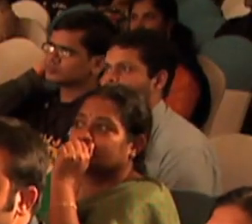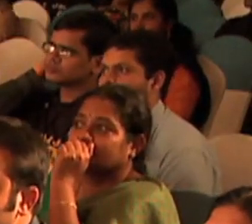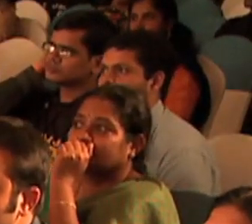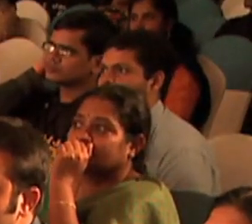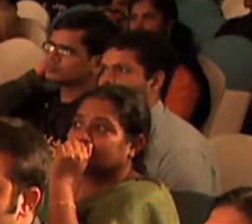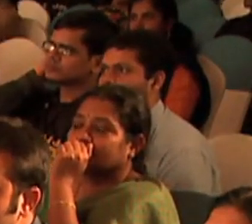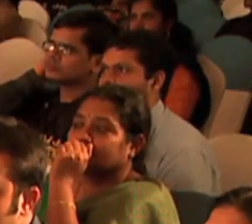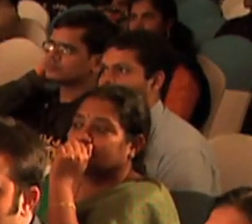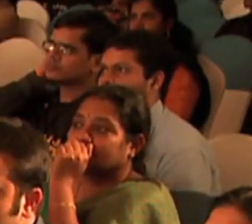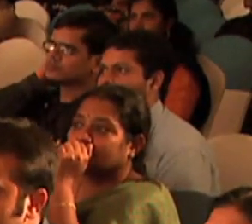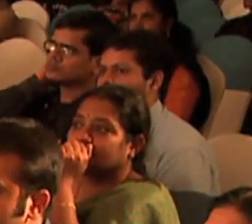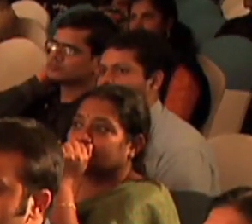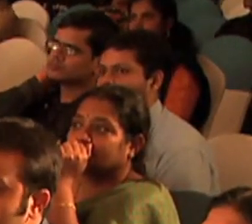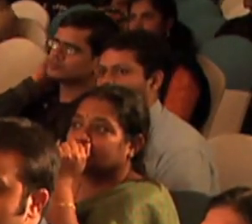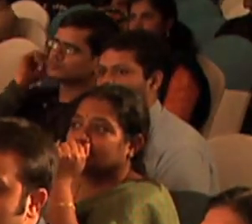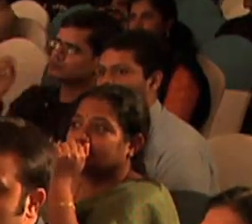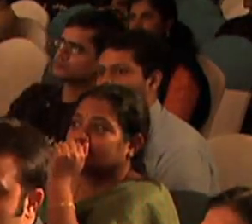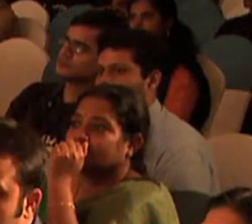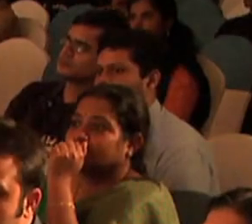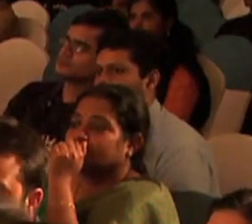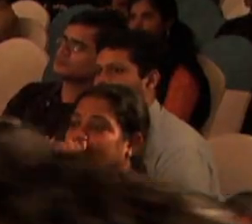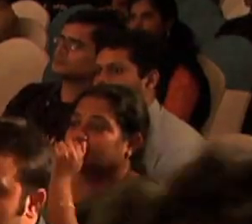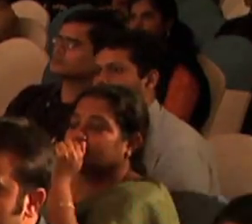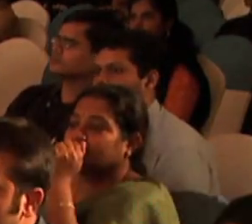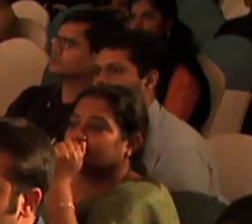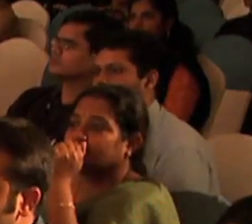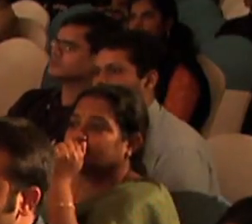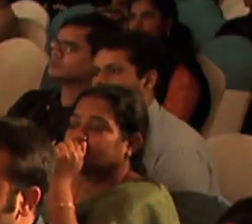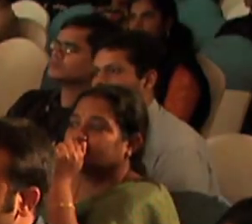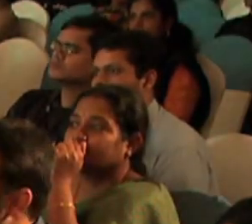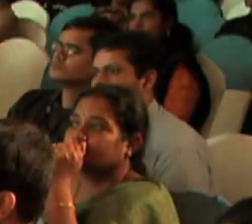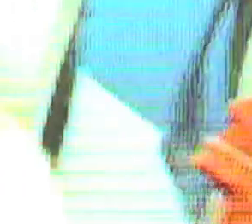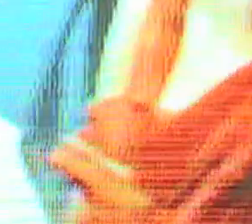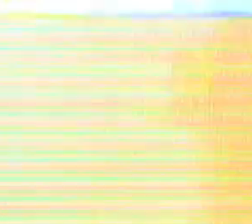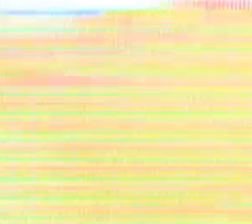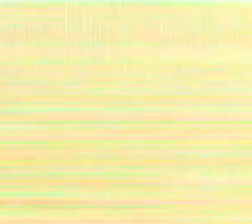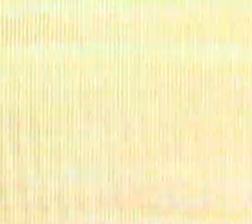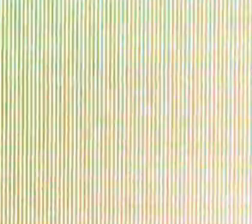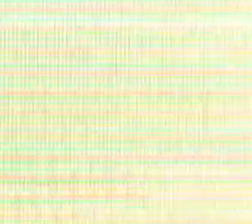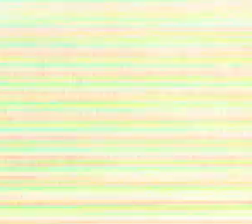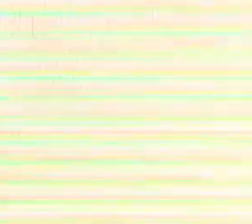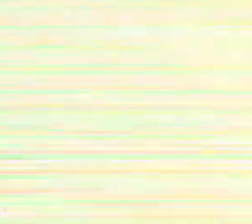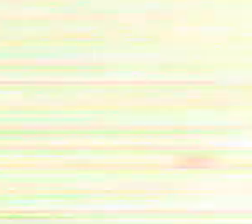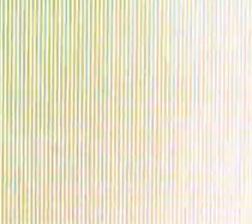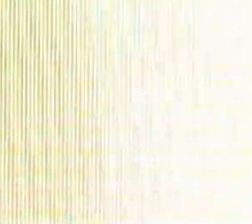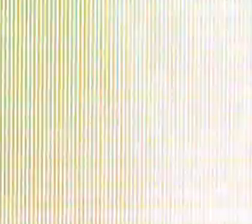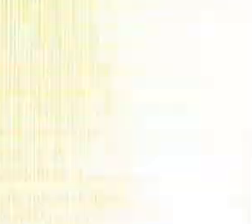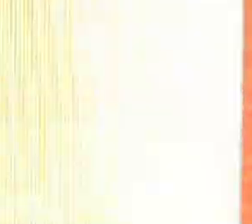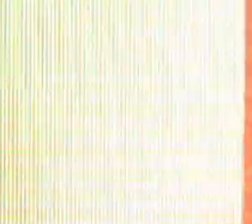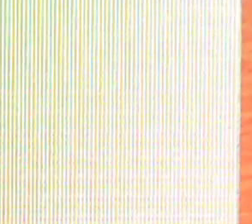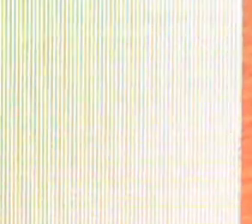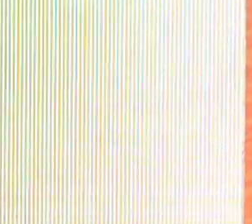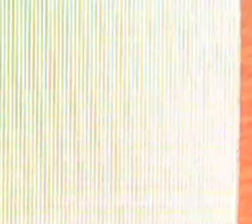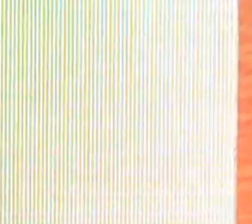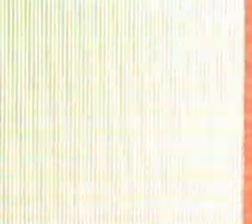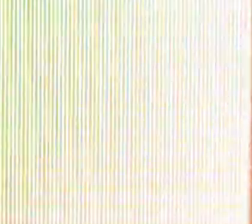Yes, please. Thank you. Hi. It's a bit daunting to talk in front of all of you all who know so much about